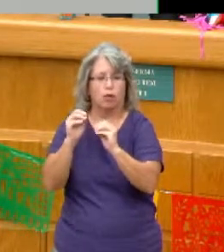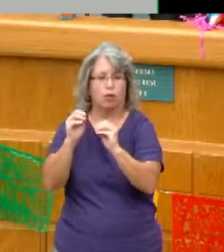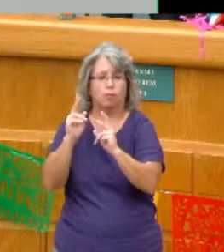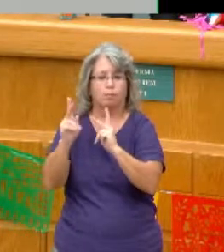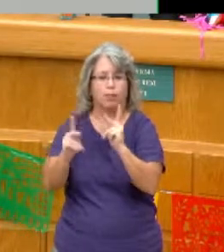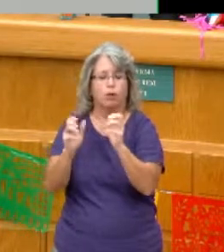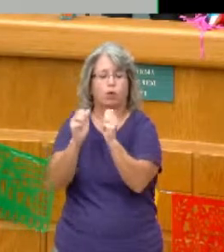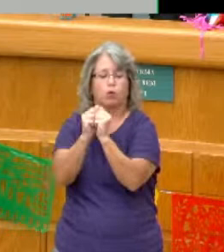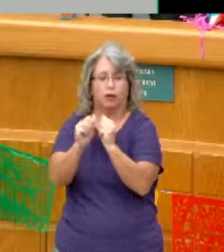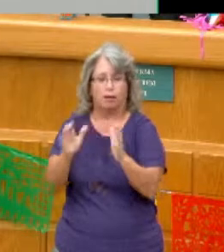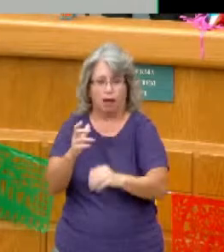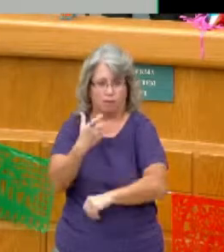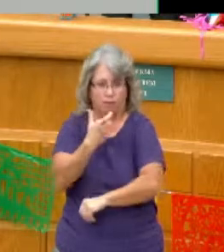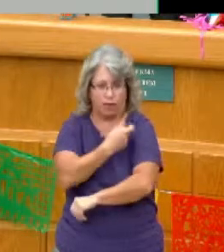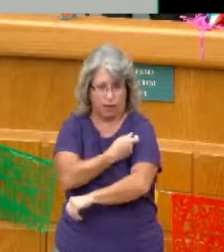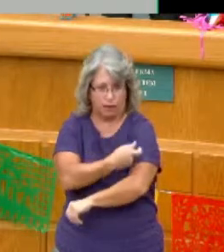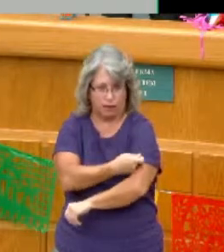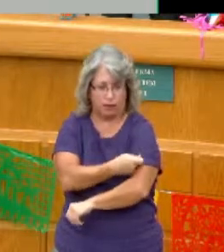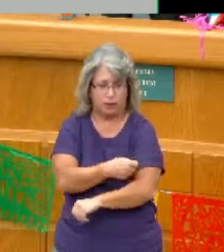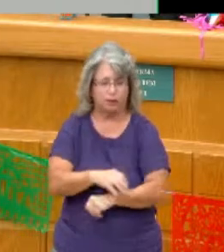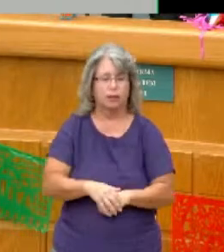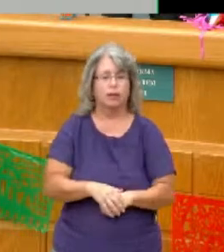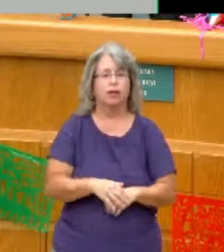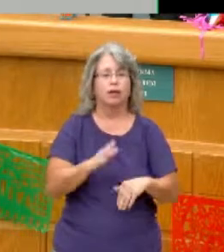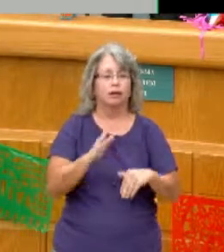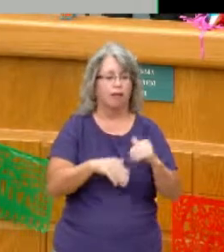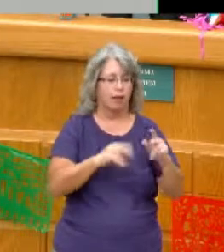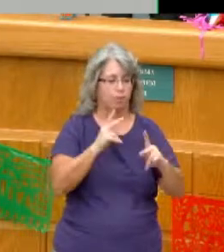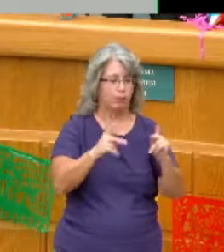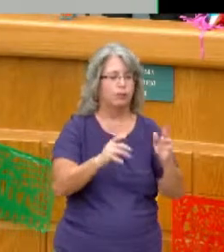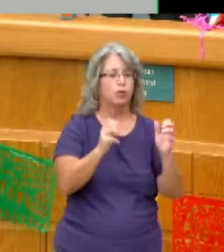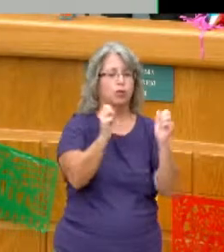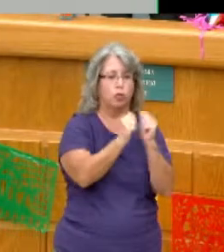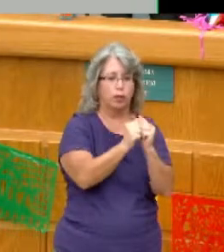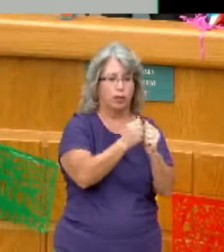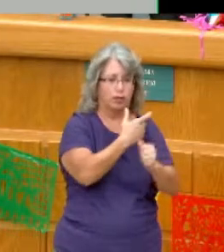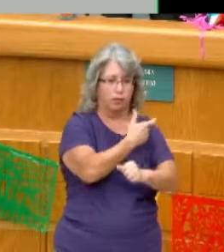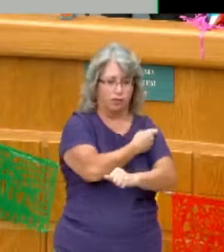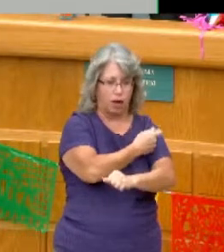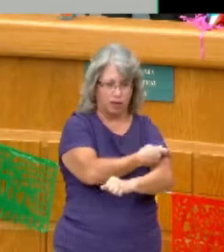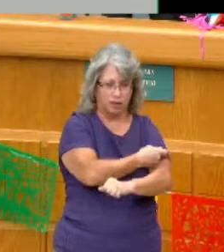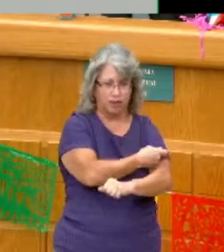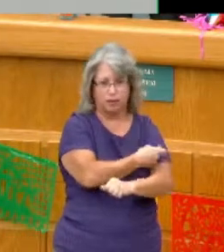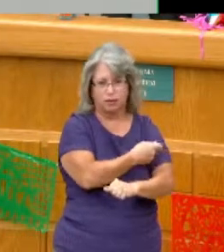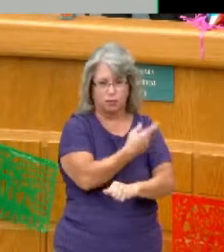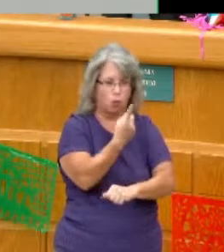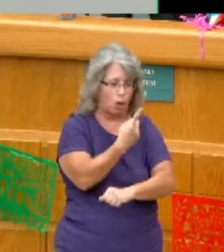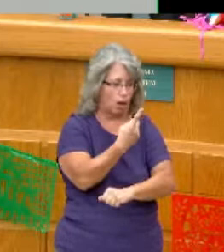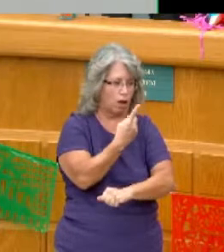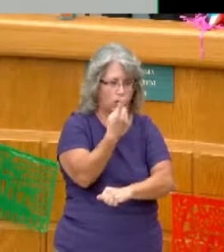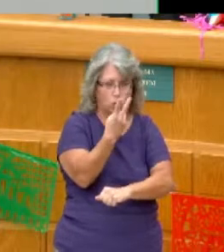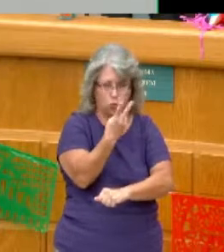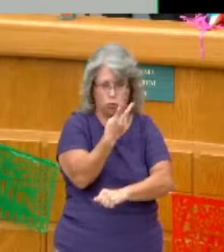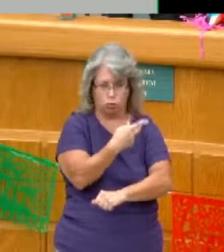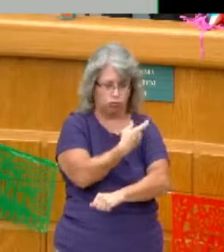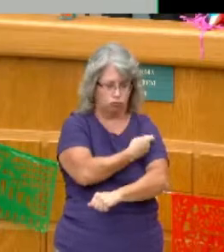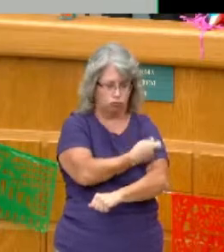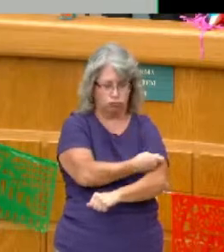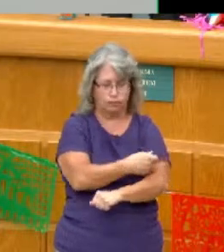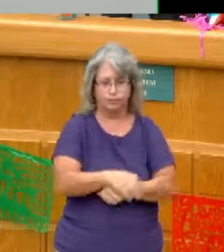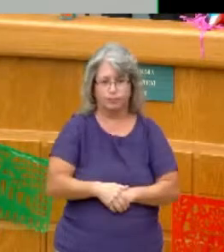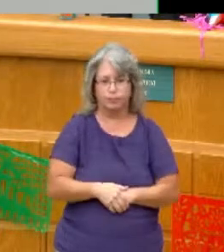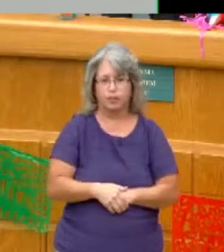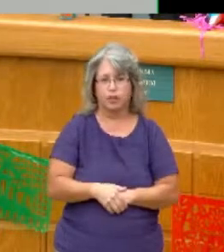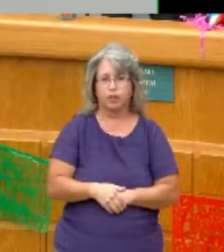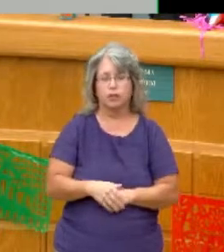been vaccinated with at least one dose or 2 doses on this side. So overall, the majority of cases are unvaccinated,